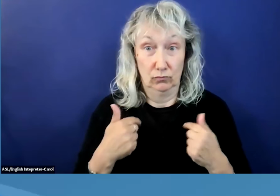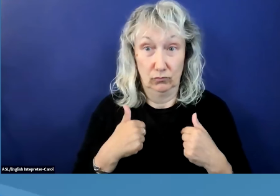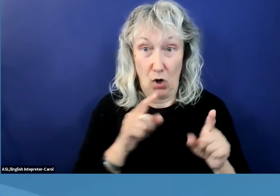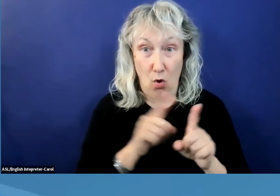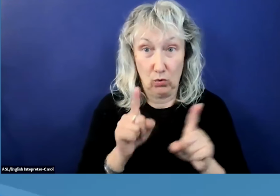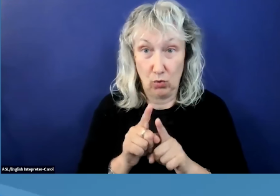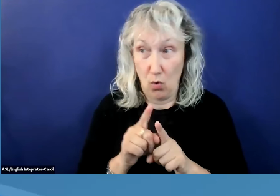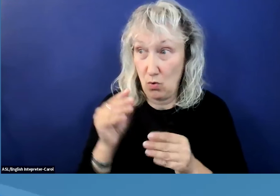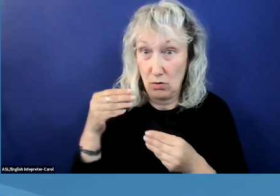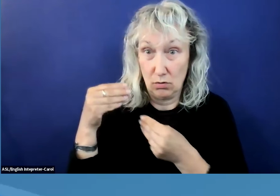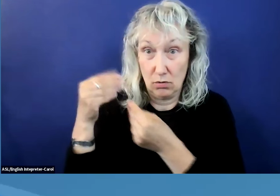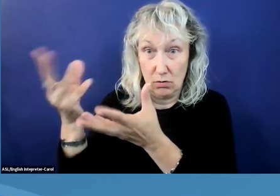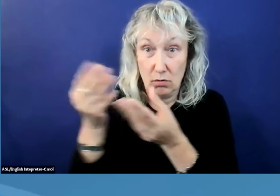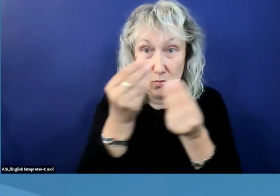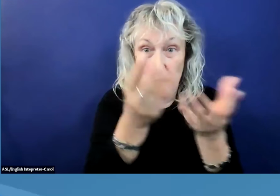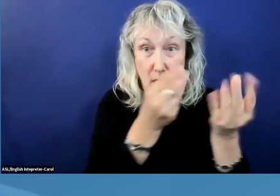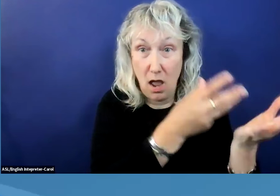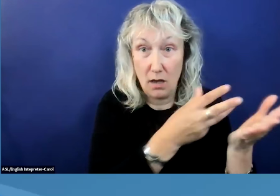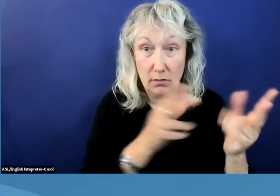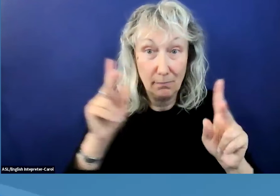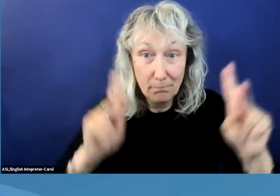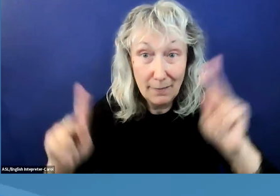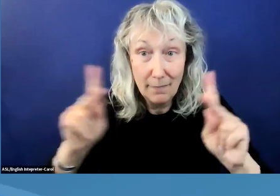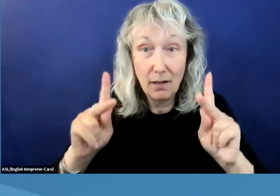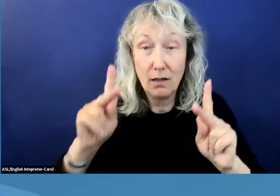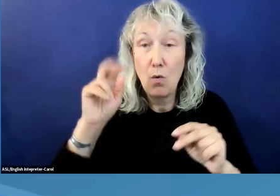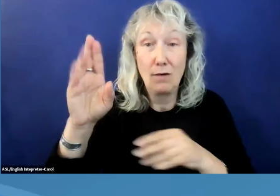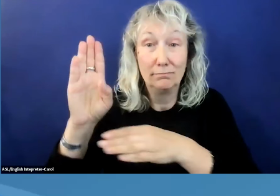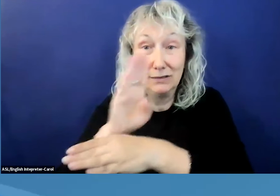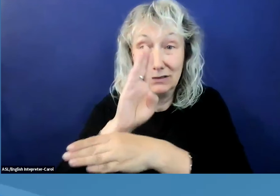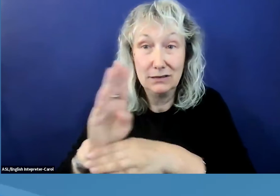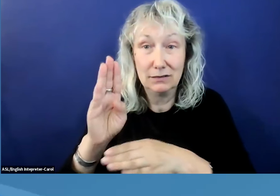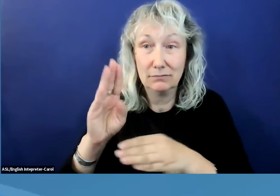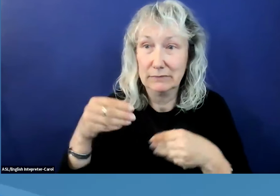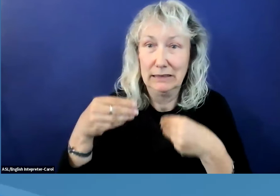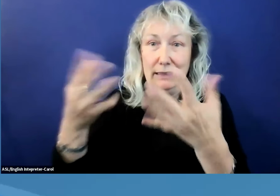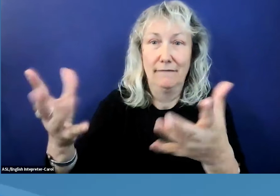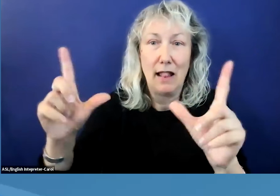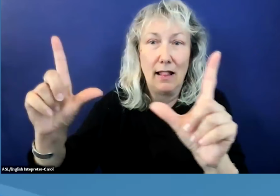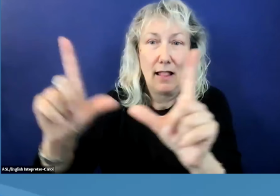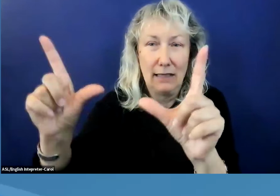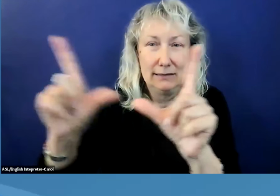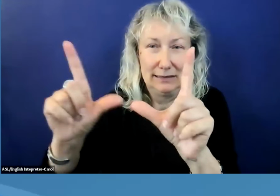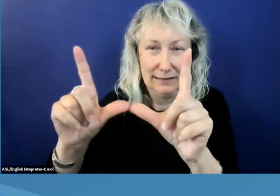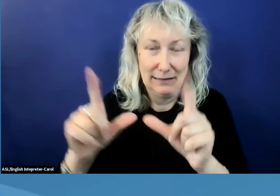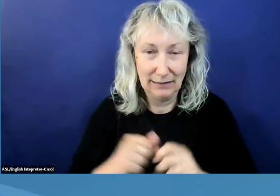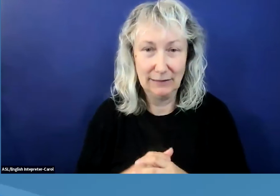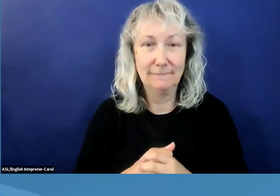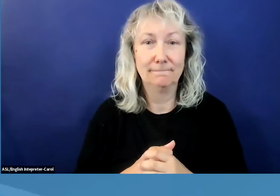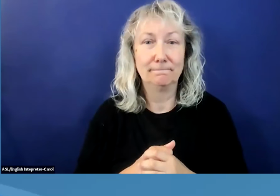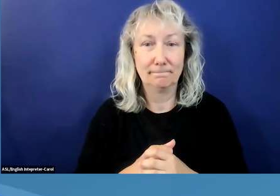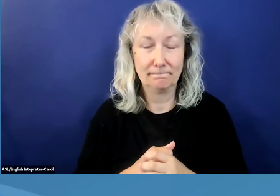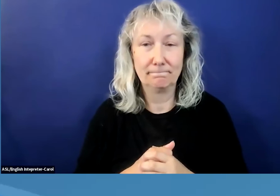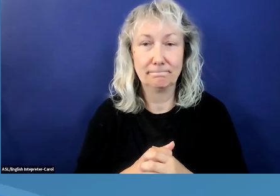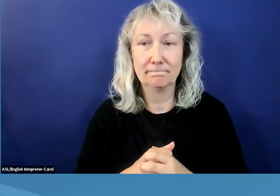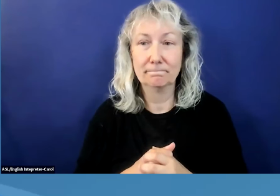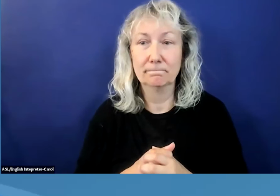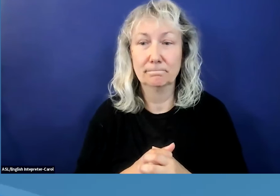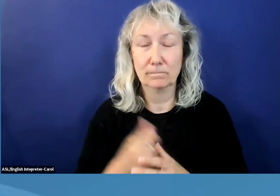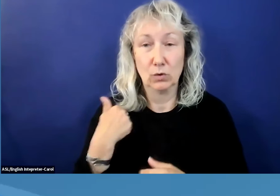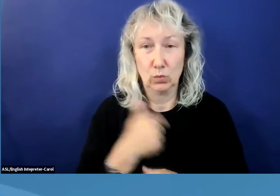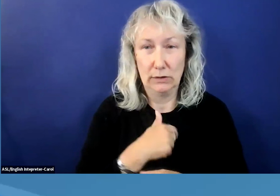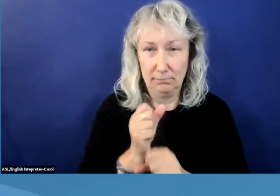the companies and individuals that want to do business in these areas, and we hold